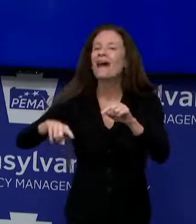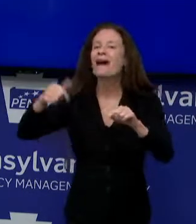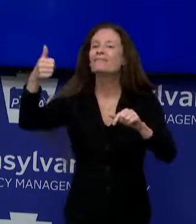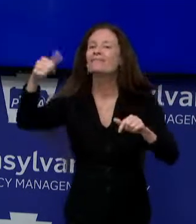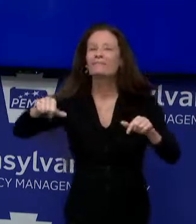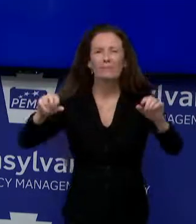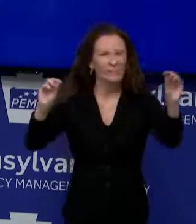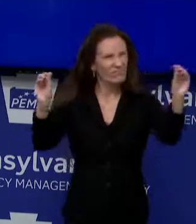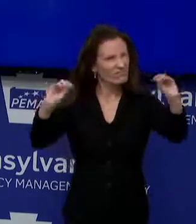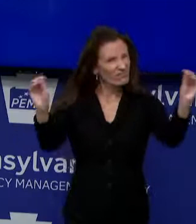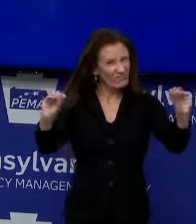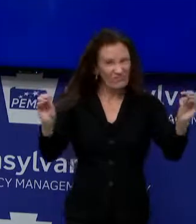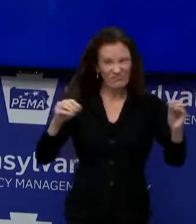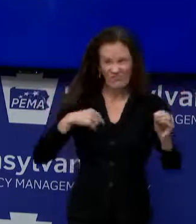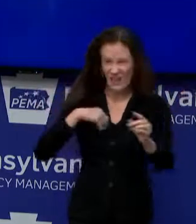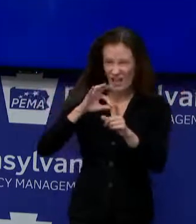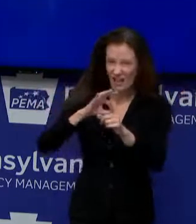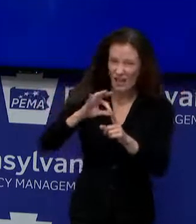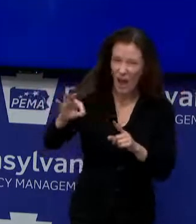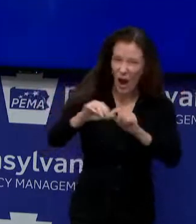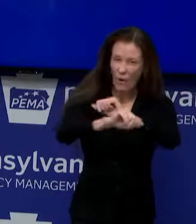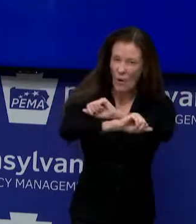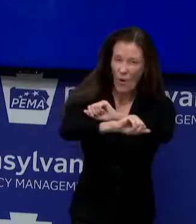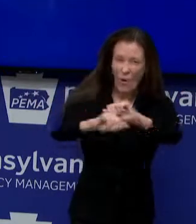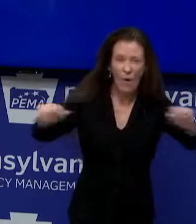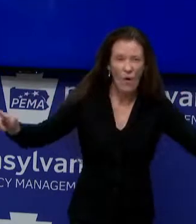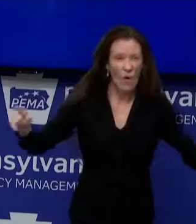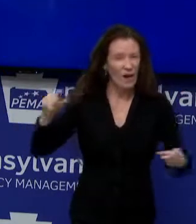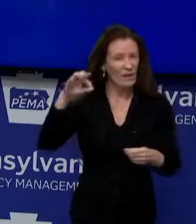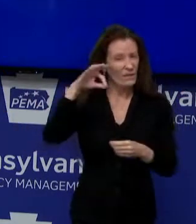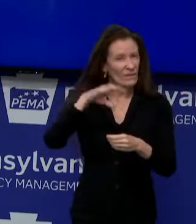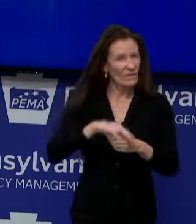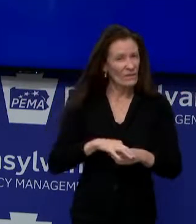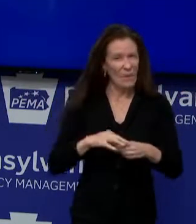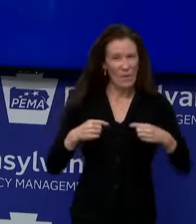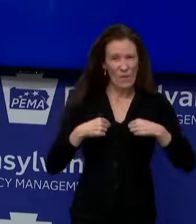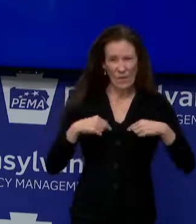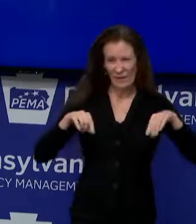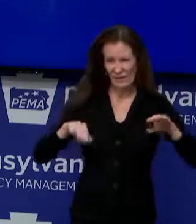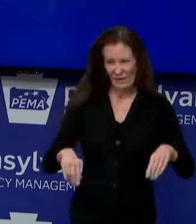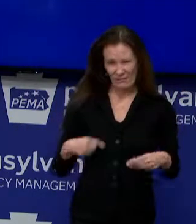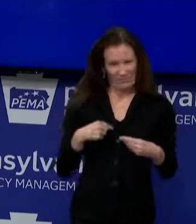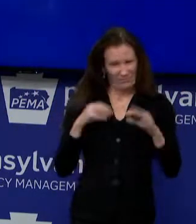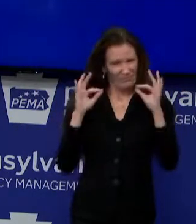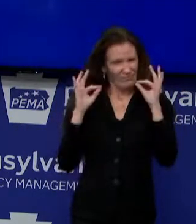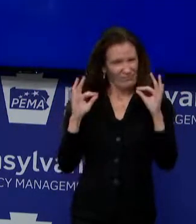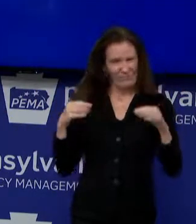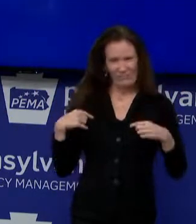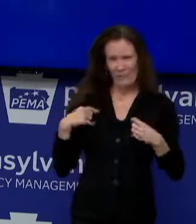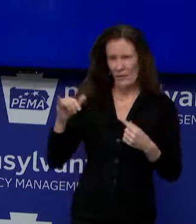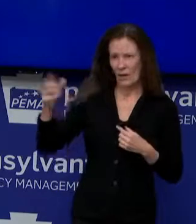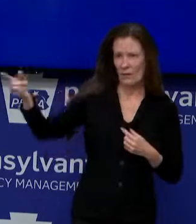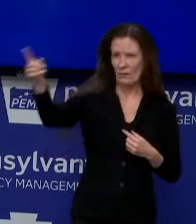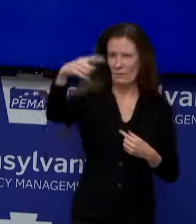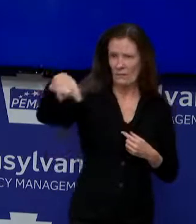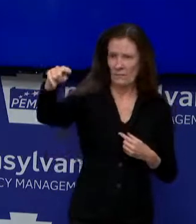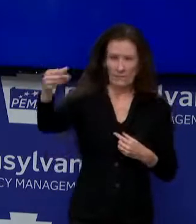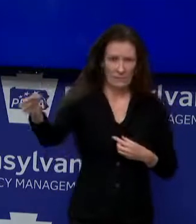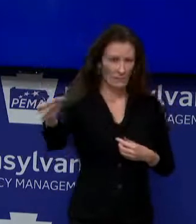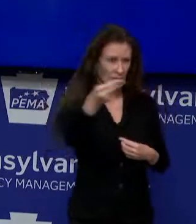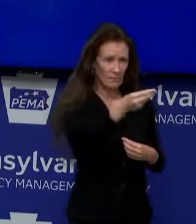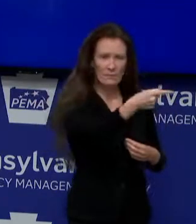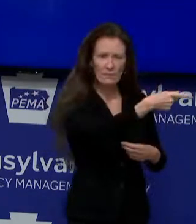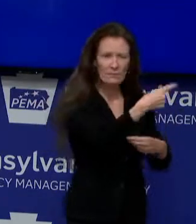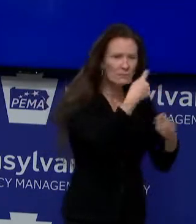time. Before counties certify their results to the department, they are required by statute also to conduct an audit of a random sample of at